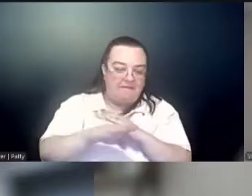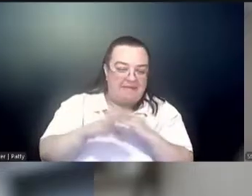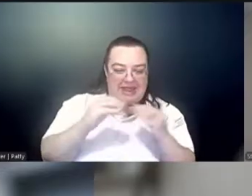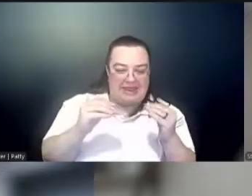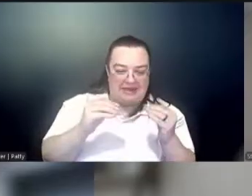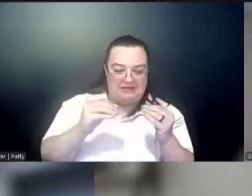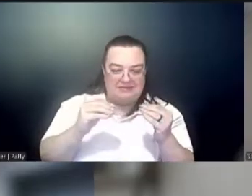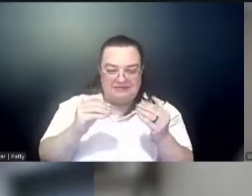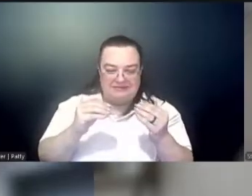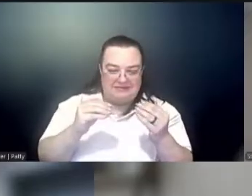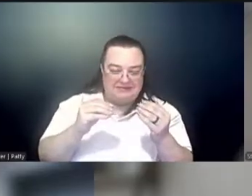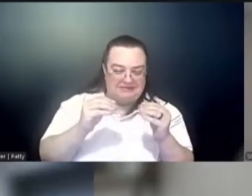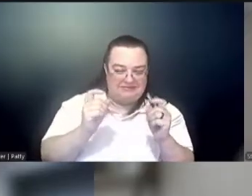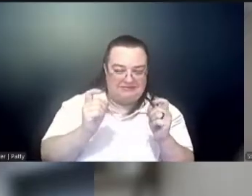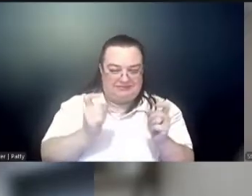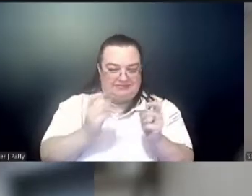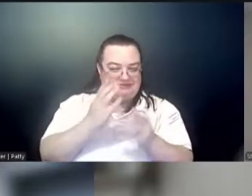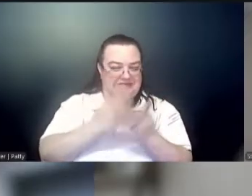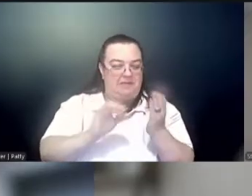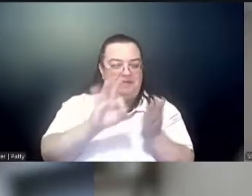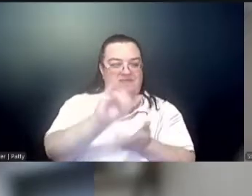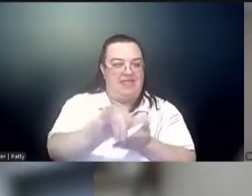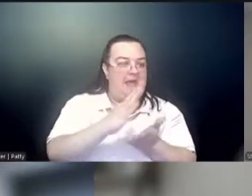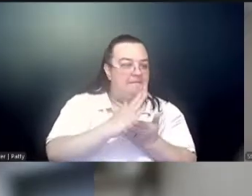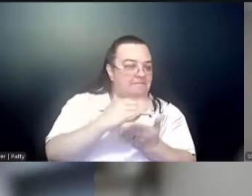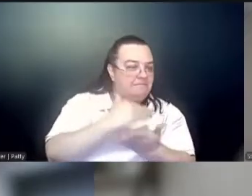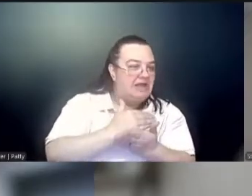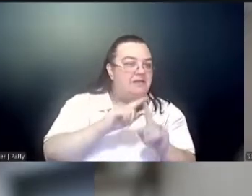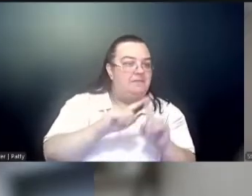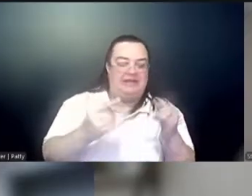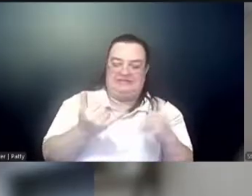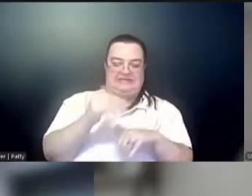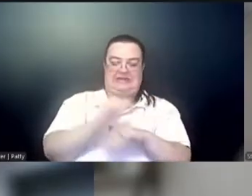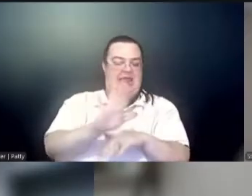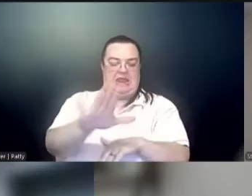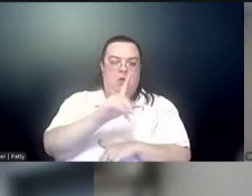budget. But we don't have to do that tonight.